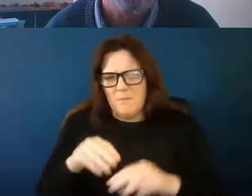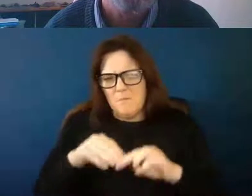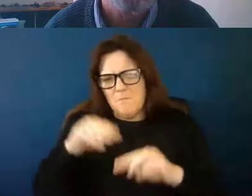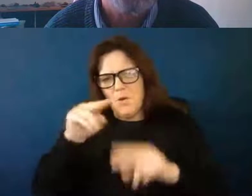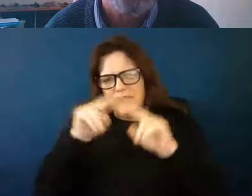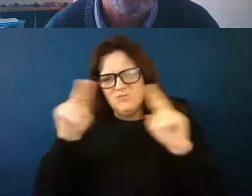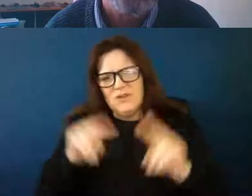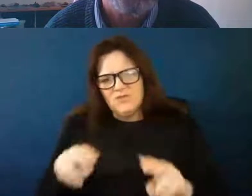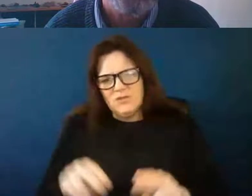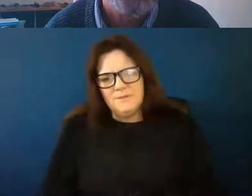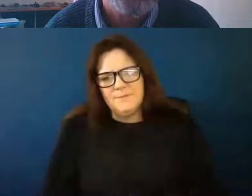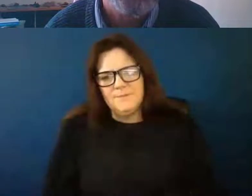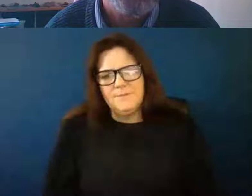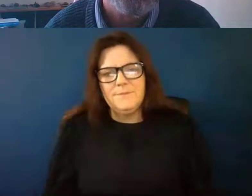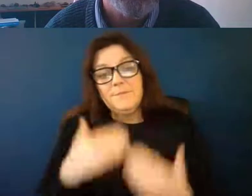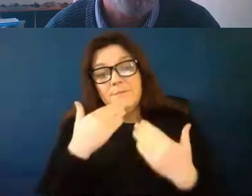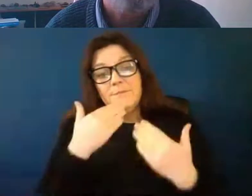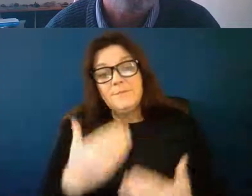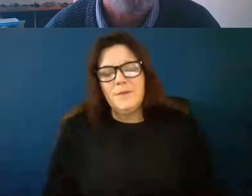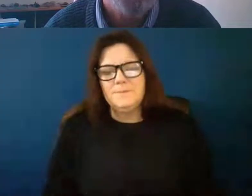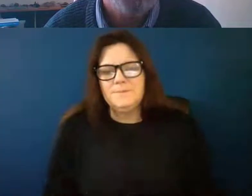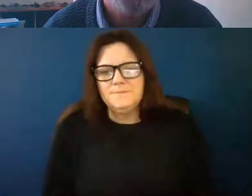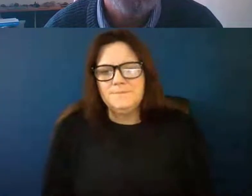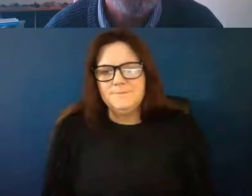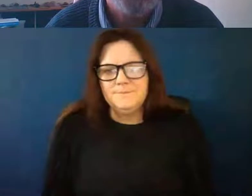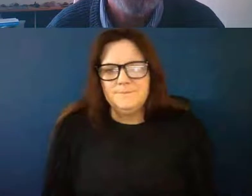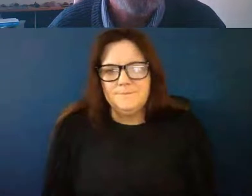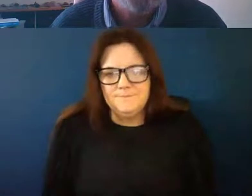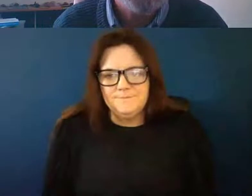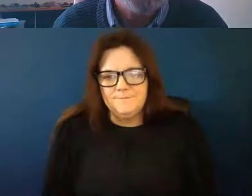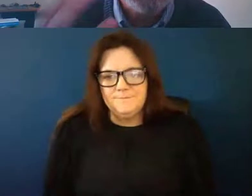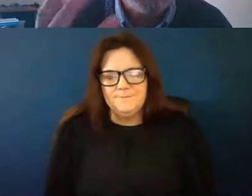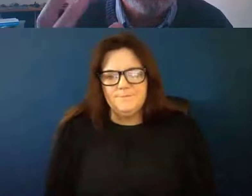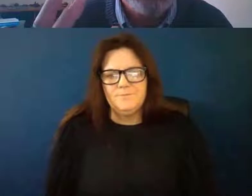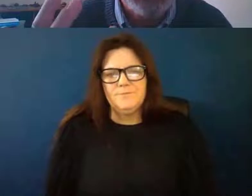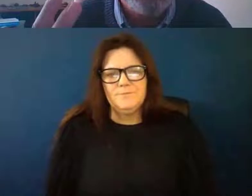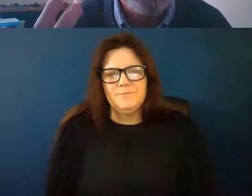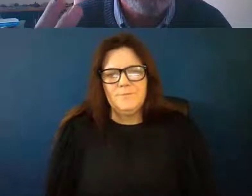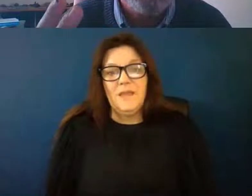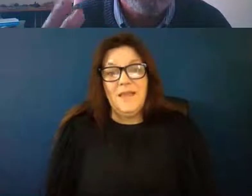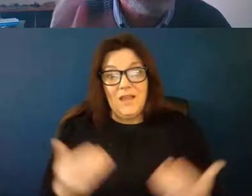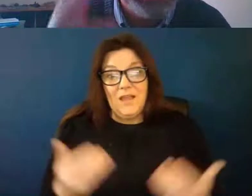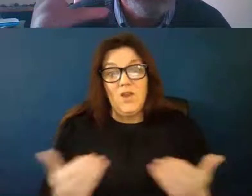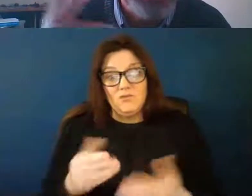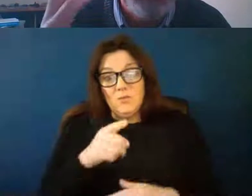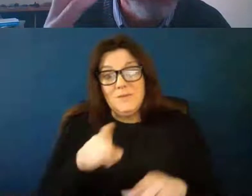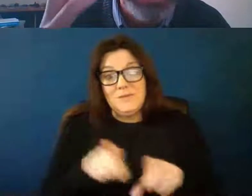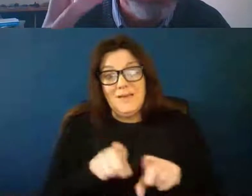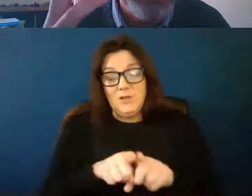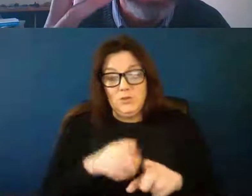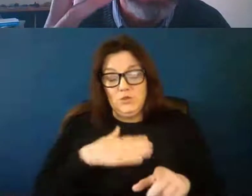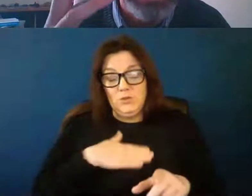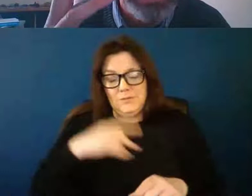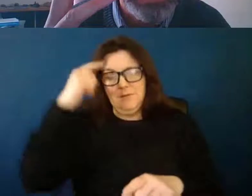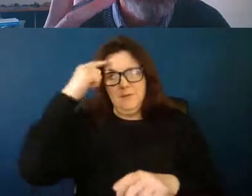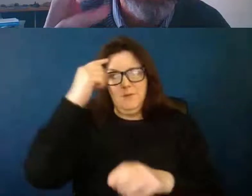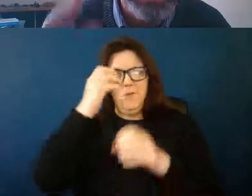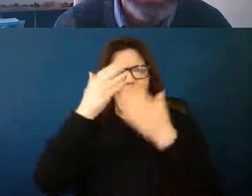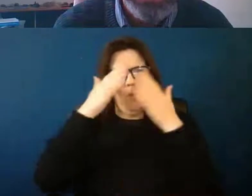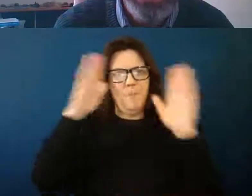internationally. Thanks, Sean. Oh, and I'd encourage you, just in light of that as well, is to just keep an open mind